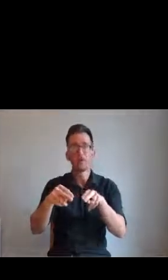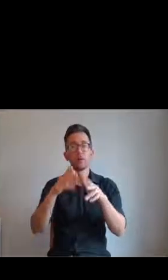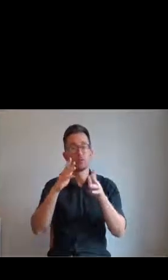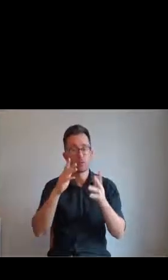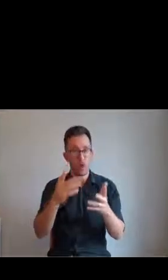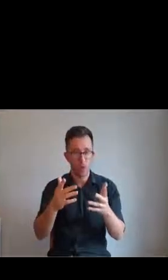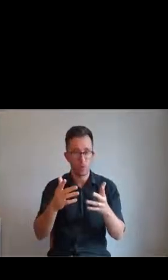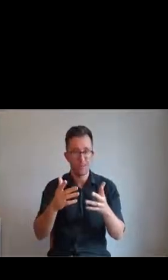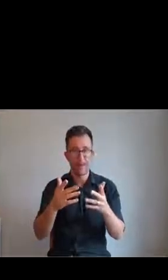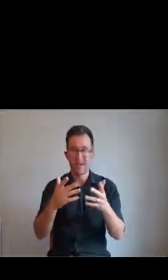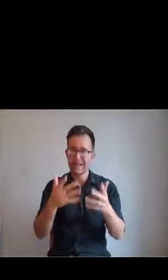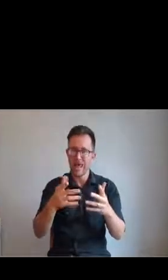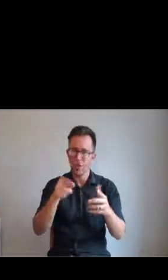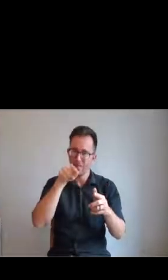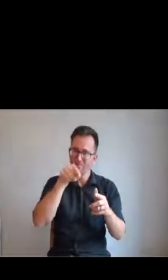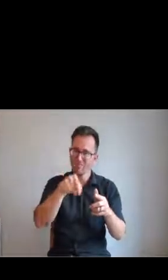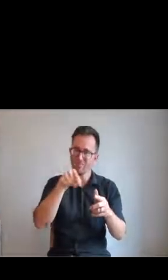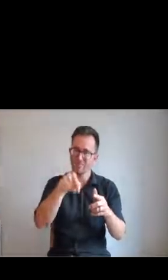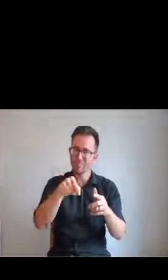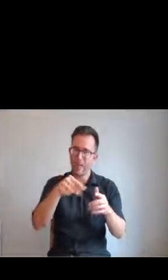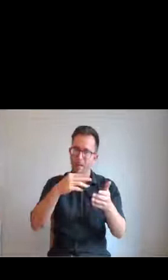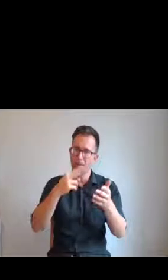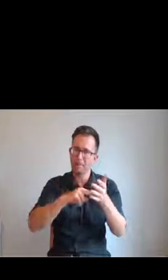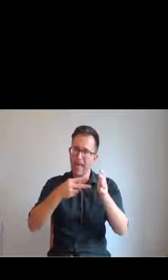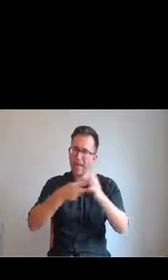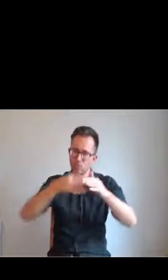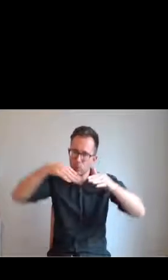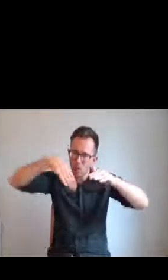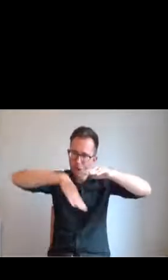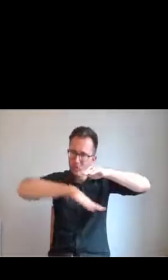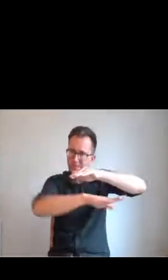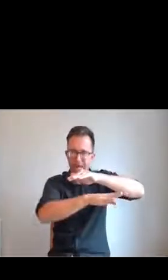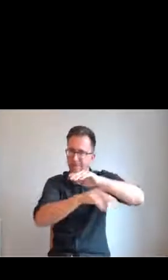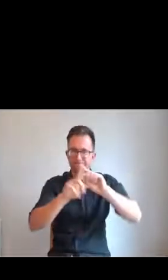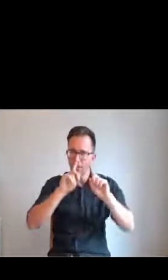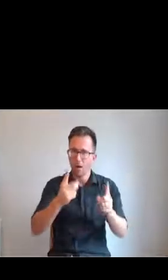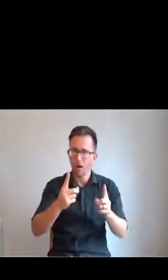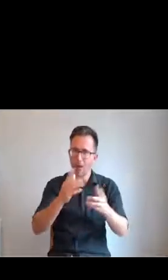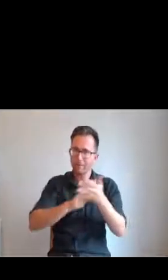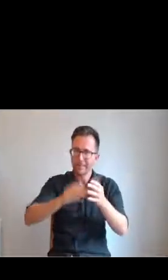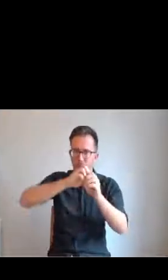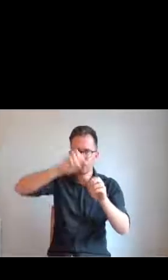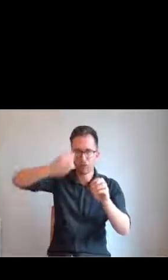consultation is no longer included in our plans, as it would not be accessible.